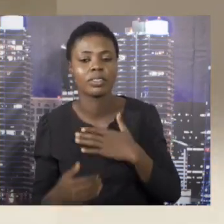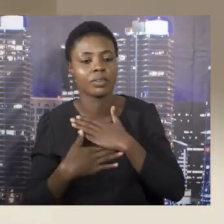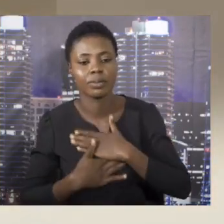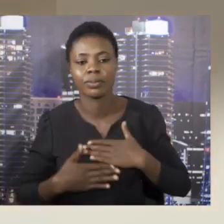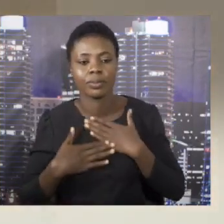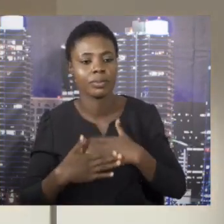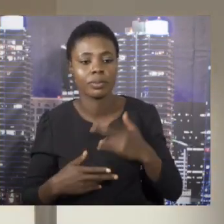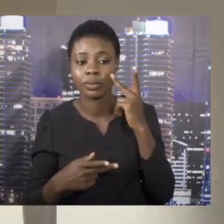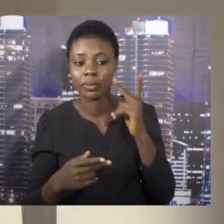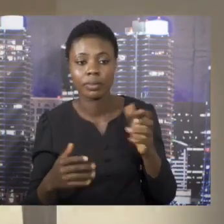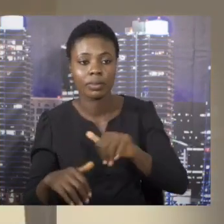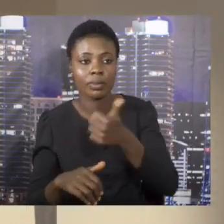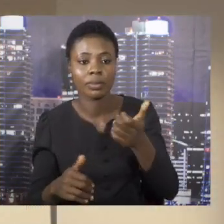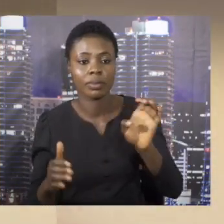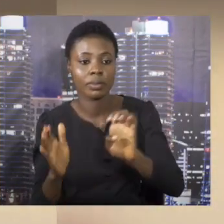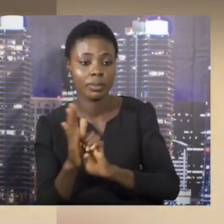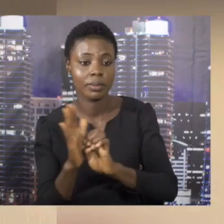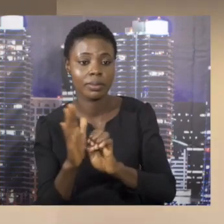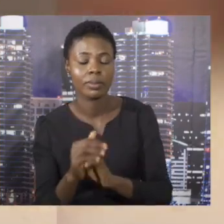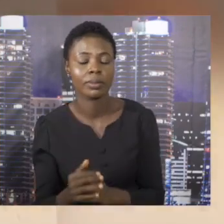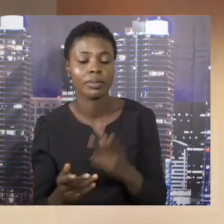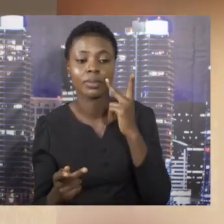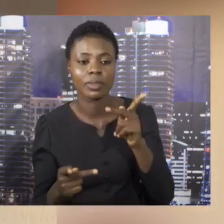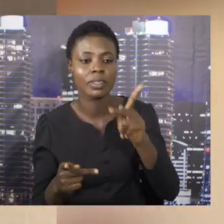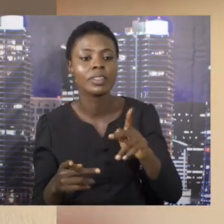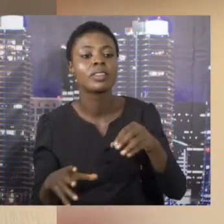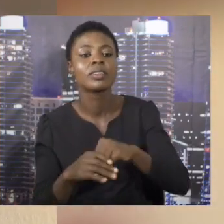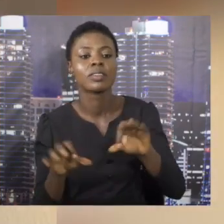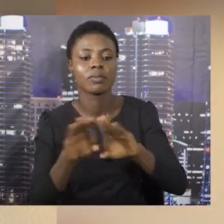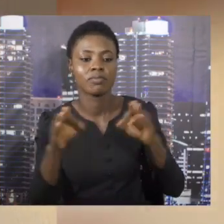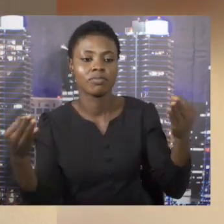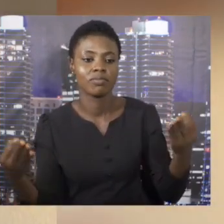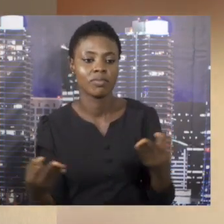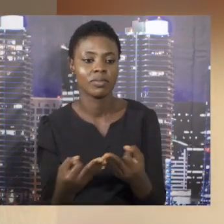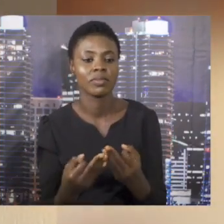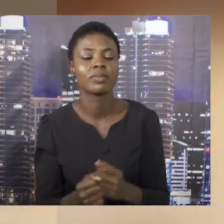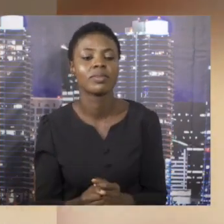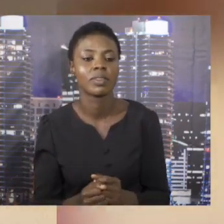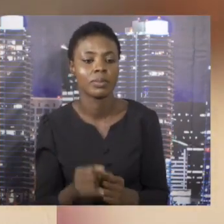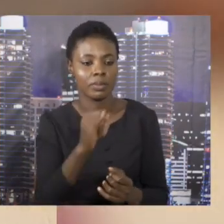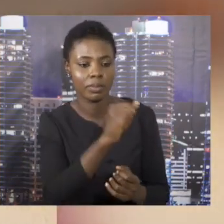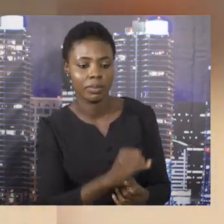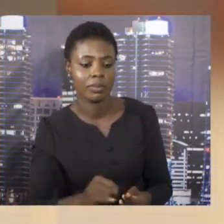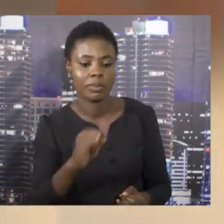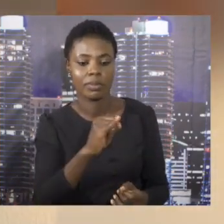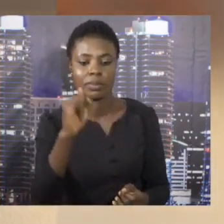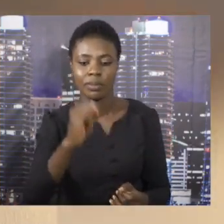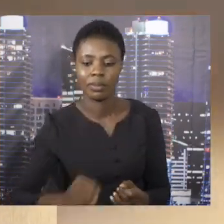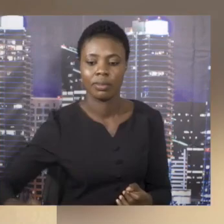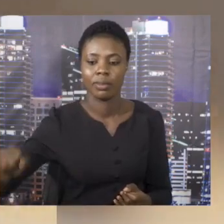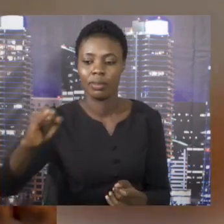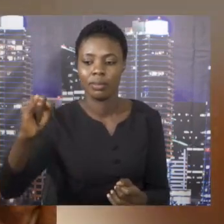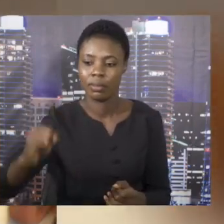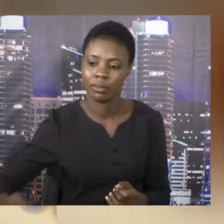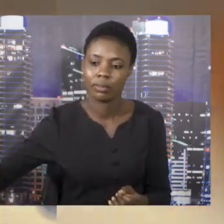another one I created, like a family kind of experience. Like if you look at, they are mostly in circular shapes.